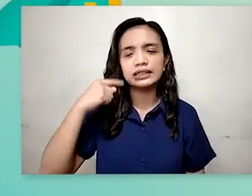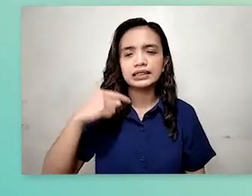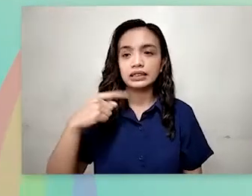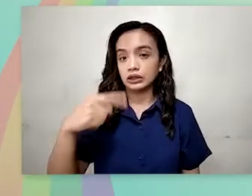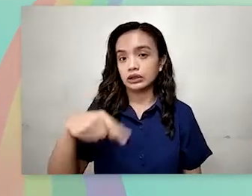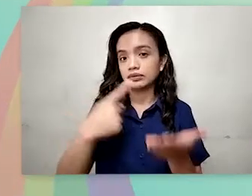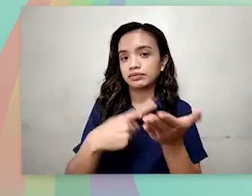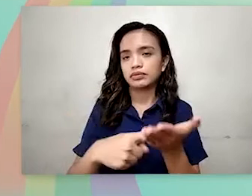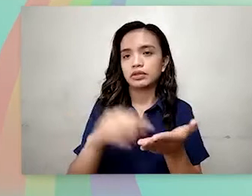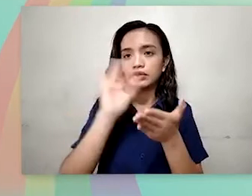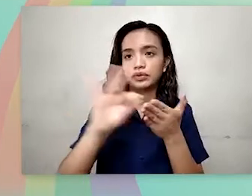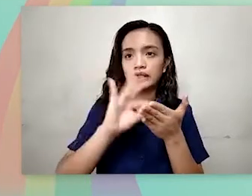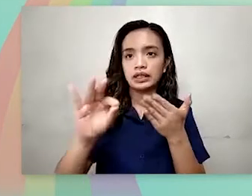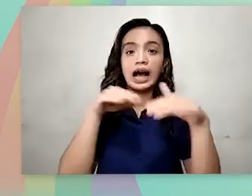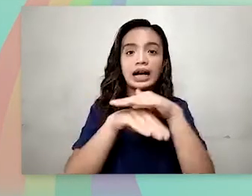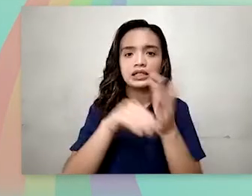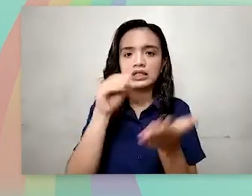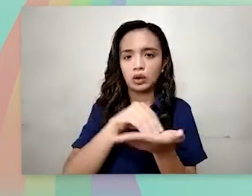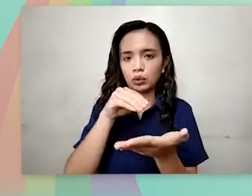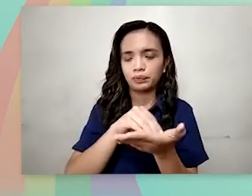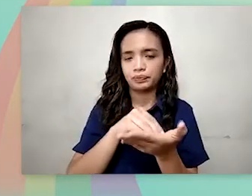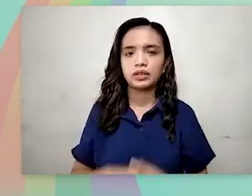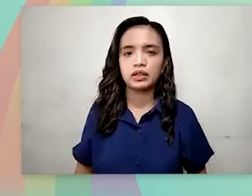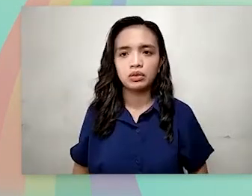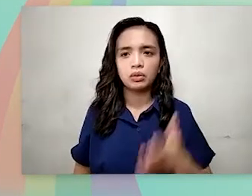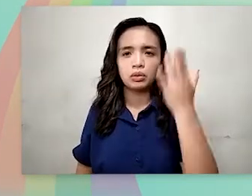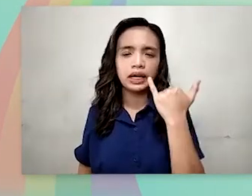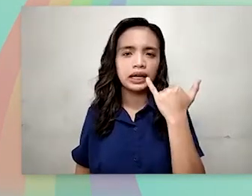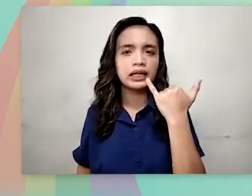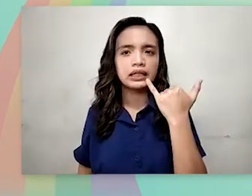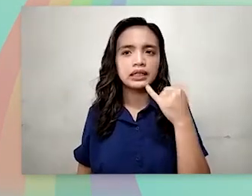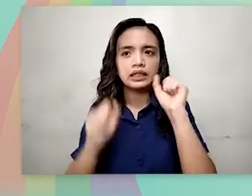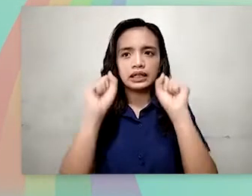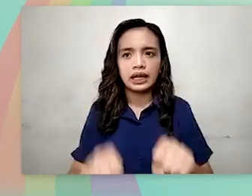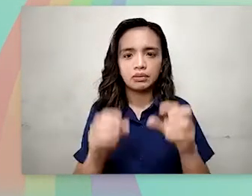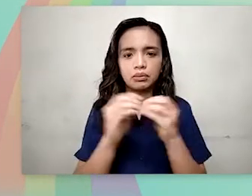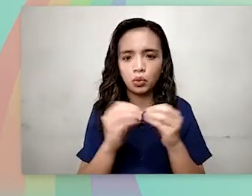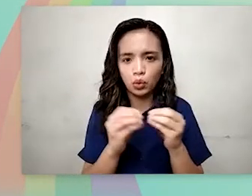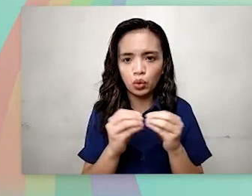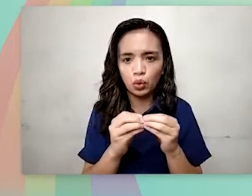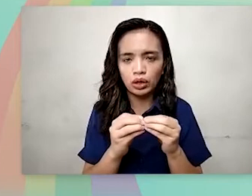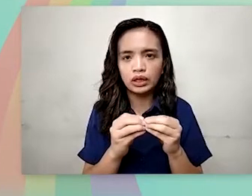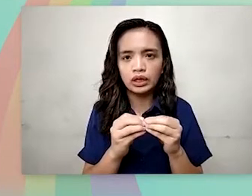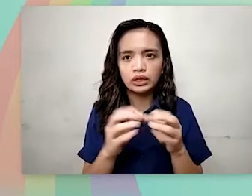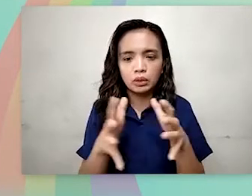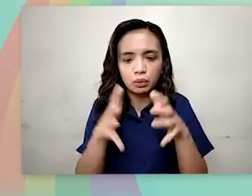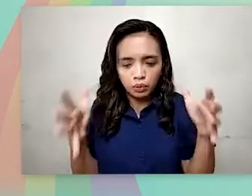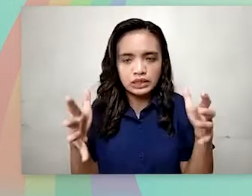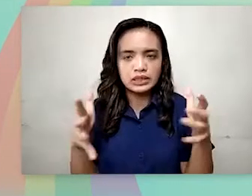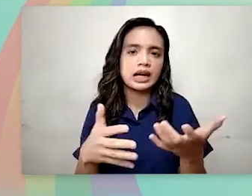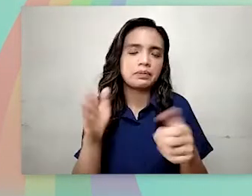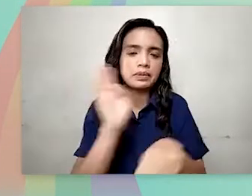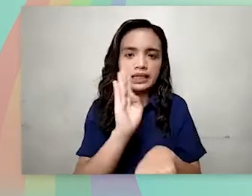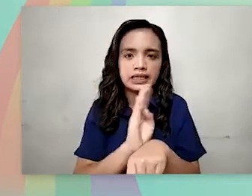glaring element or need, no, in the discussion is the financial access to loans, giving them, that power